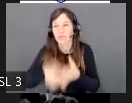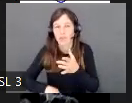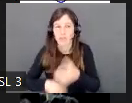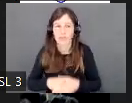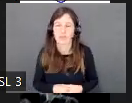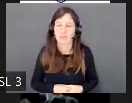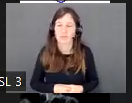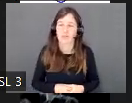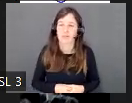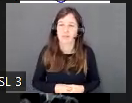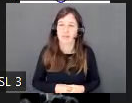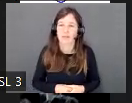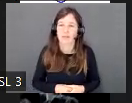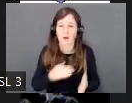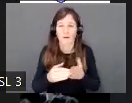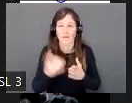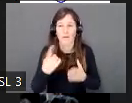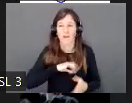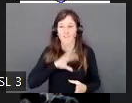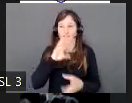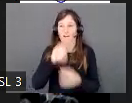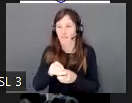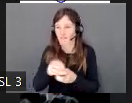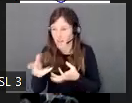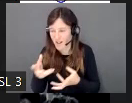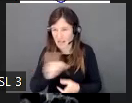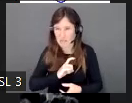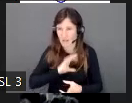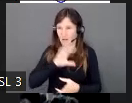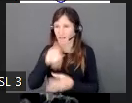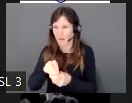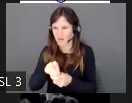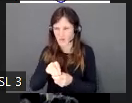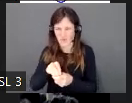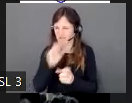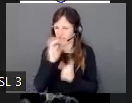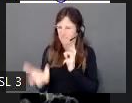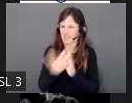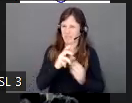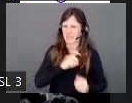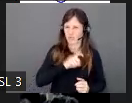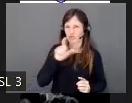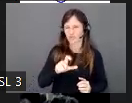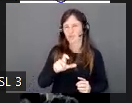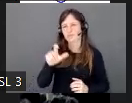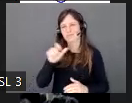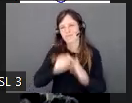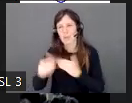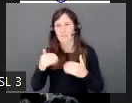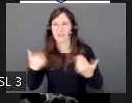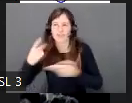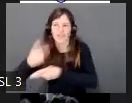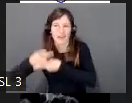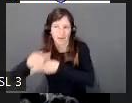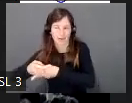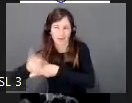into situations that is purely a ministry care plan issue. So there is some significant challenges in regards to the